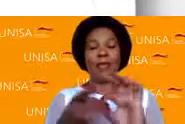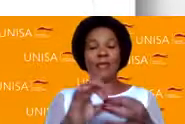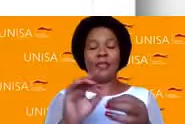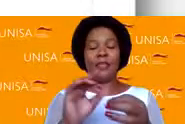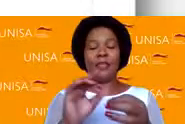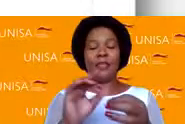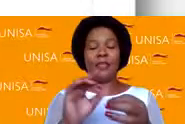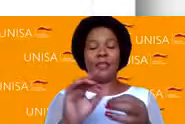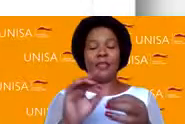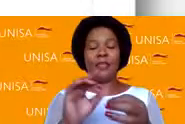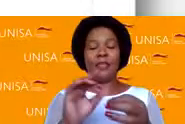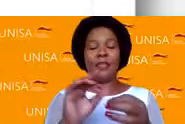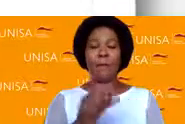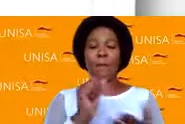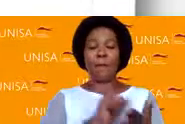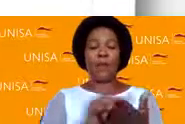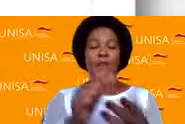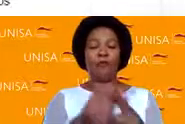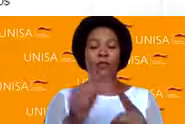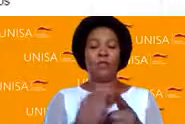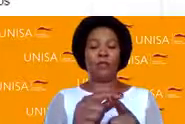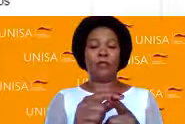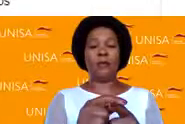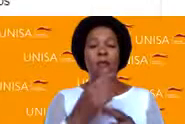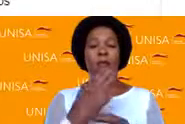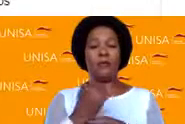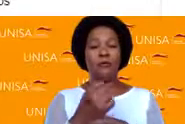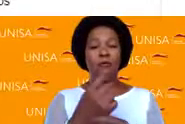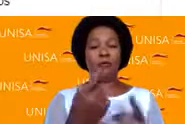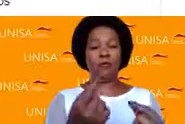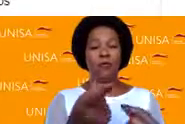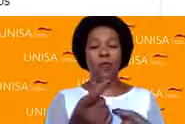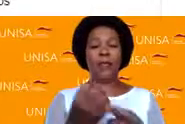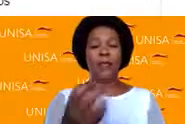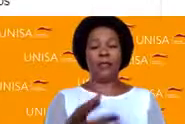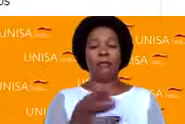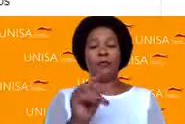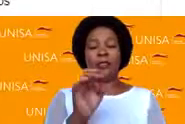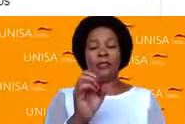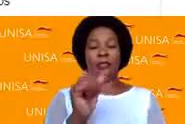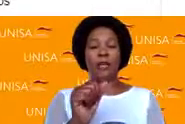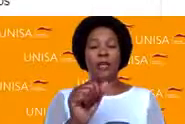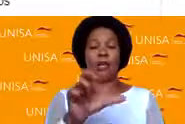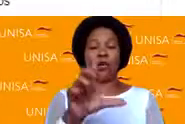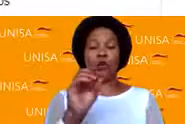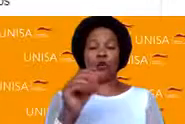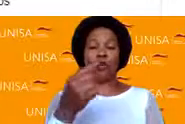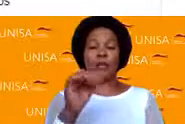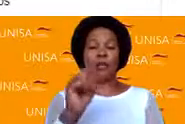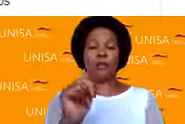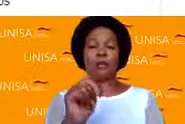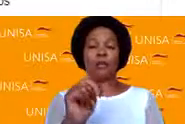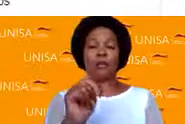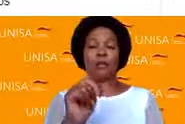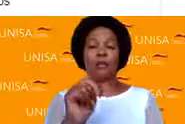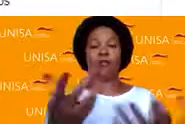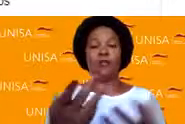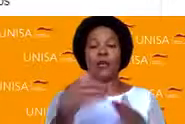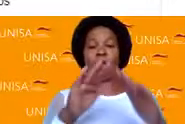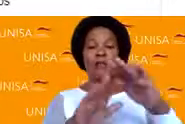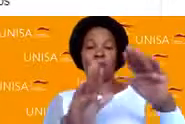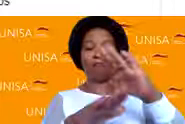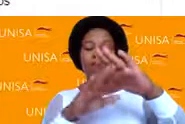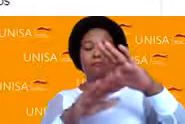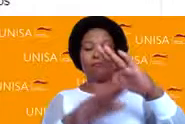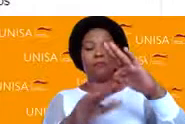to click on the top, claim UNISA login. So what you do is just click under the username or